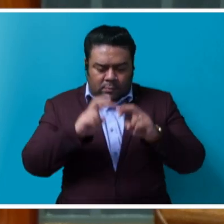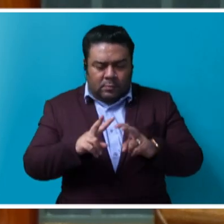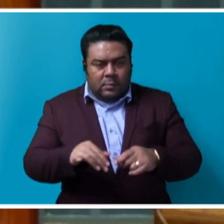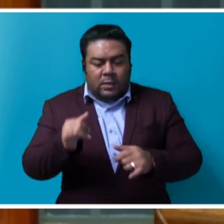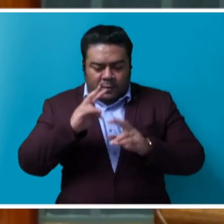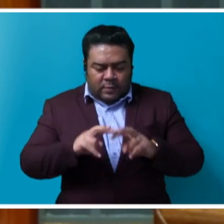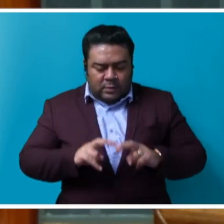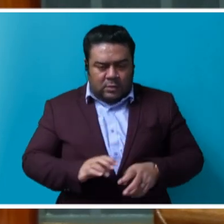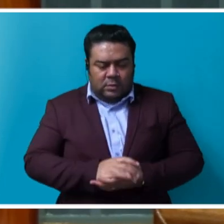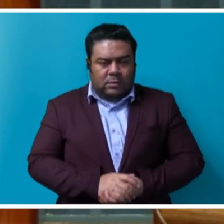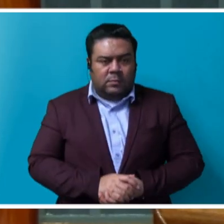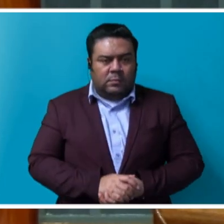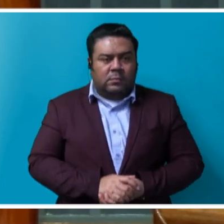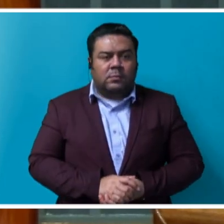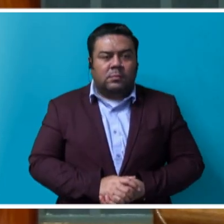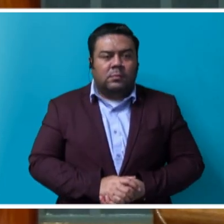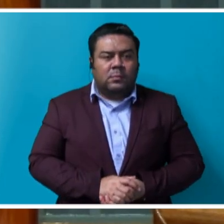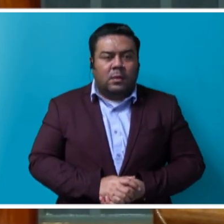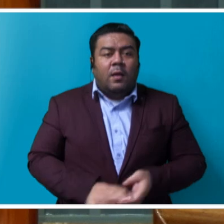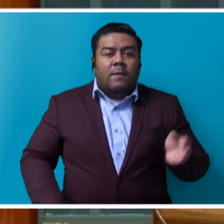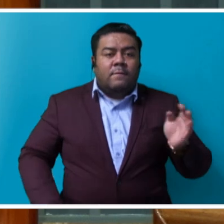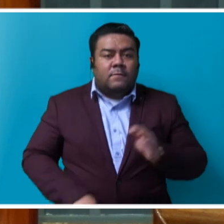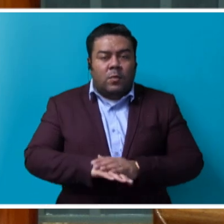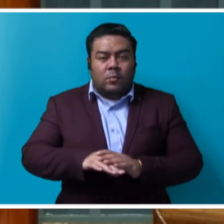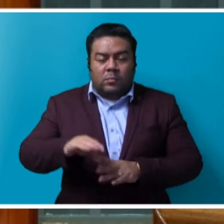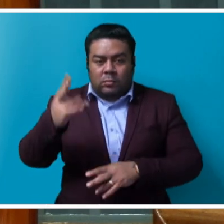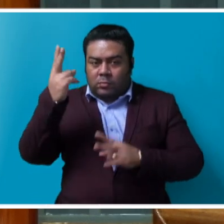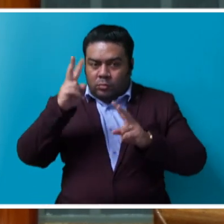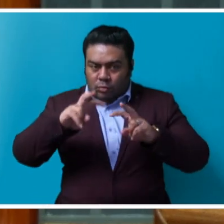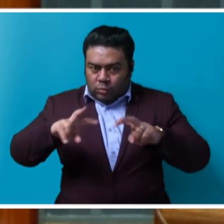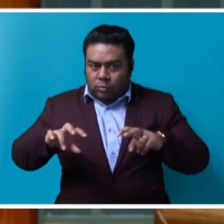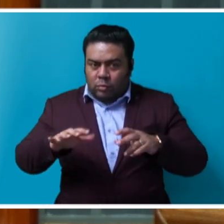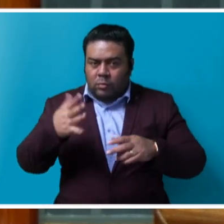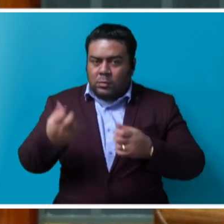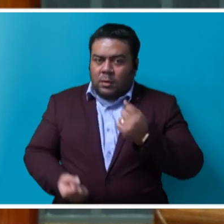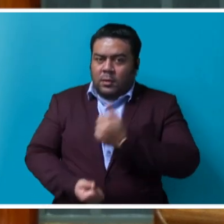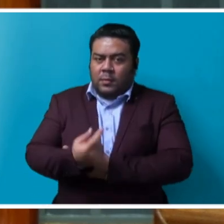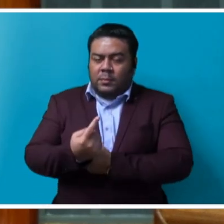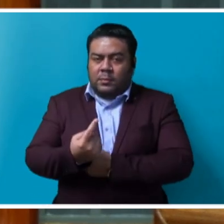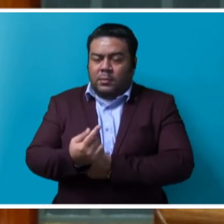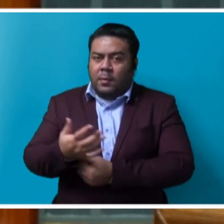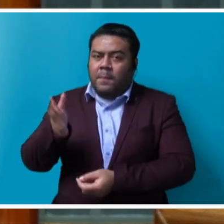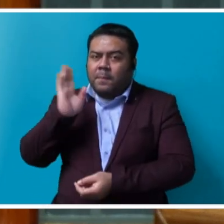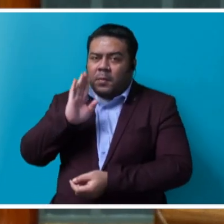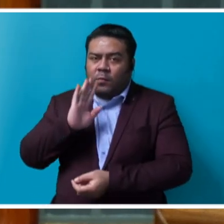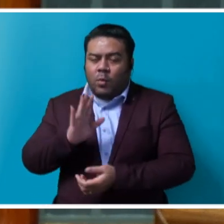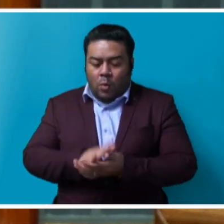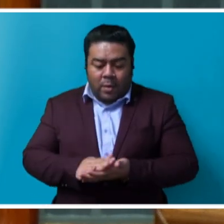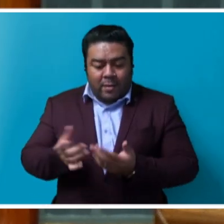investigation. A full secondary aircraft search was also carried out before any boarding